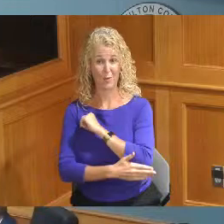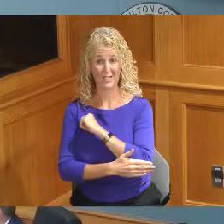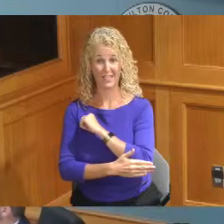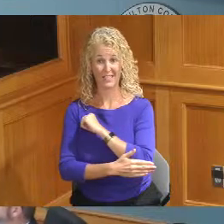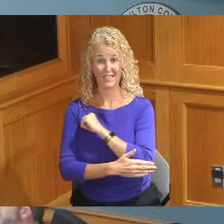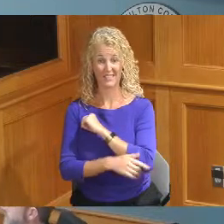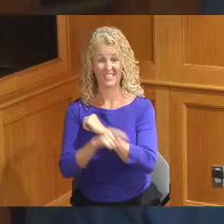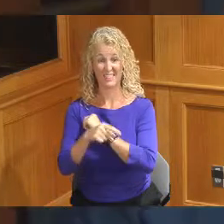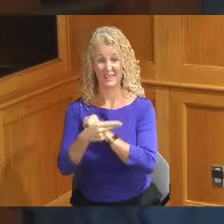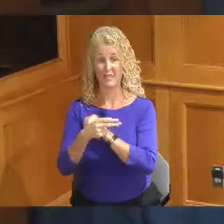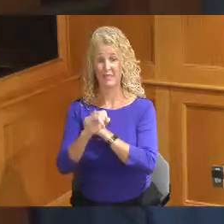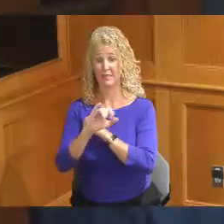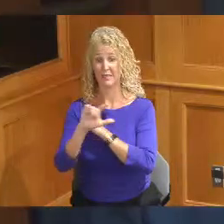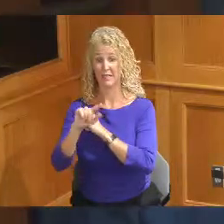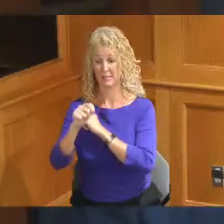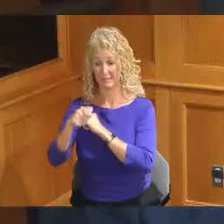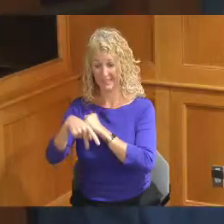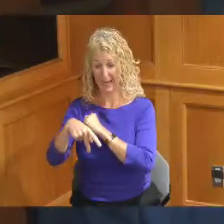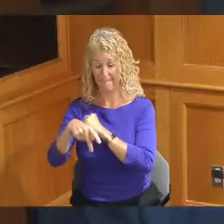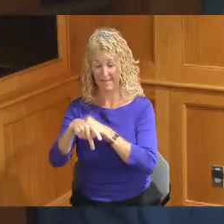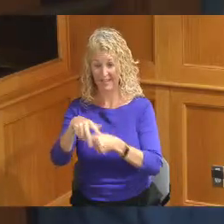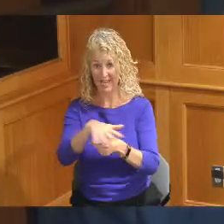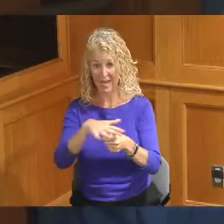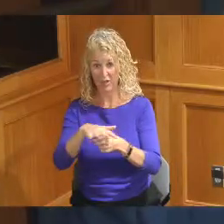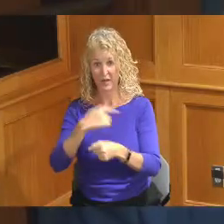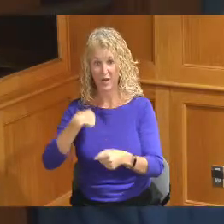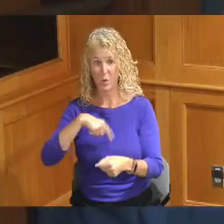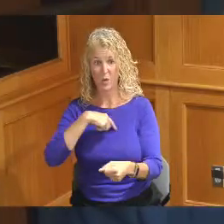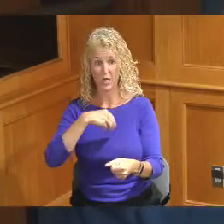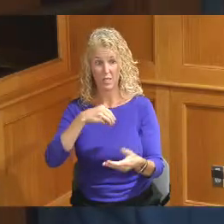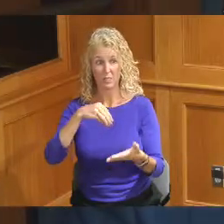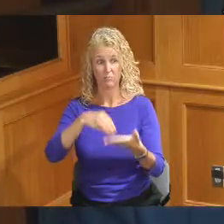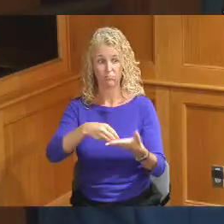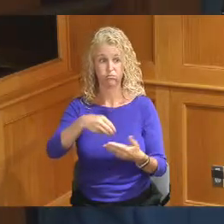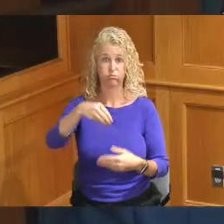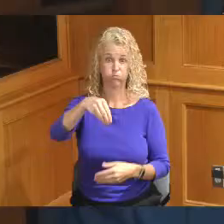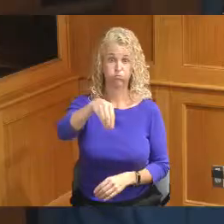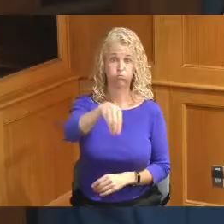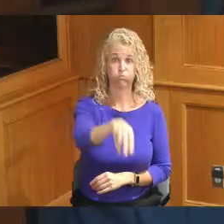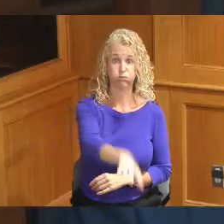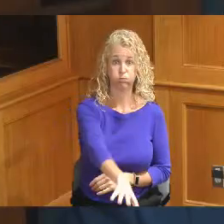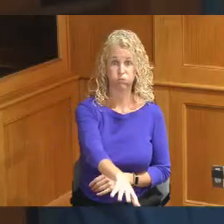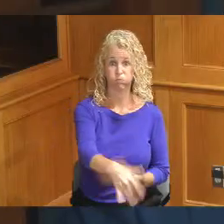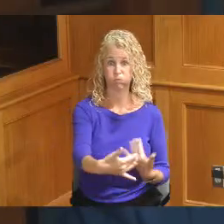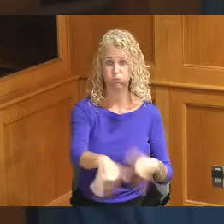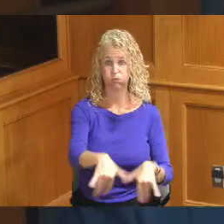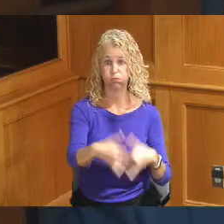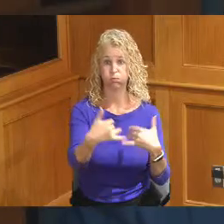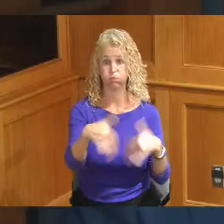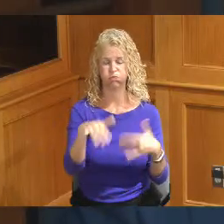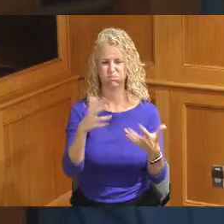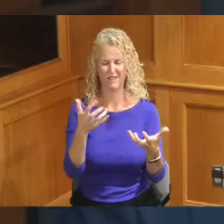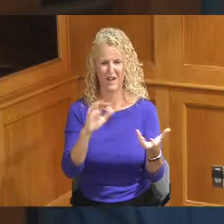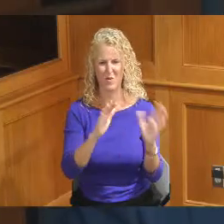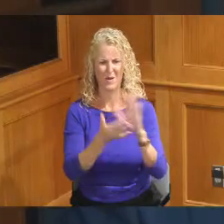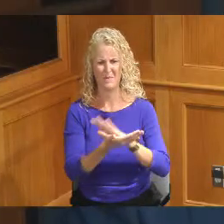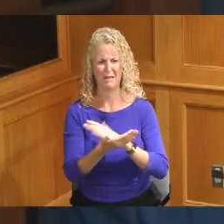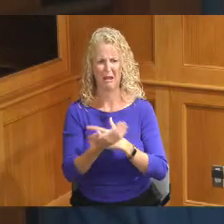this hilltop. I wasn't around, but, I don't want this to become a $100